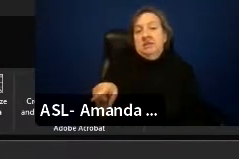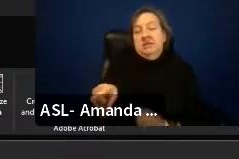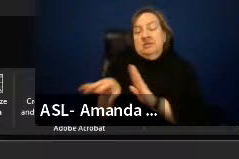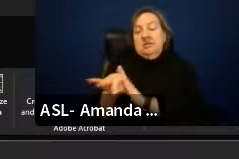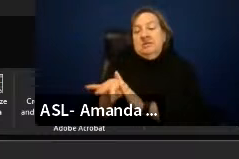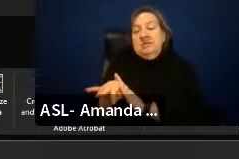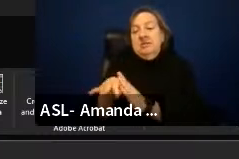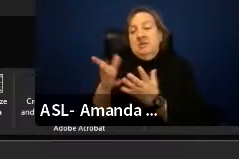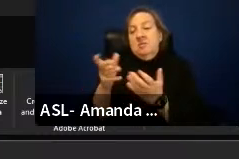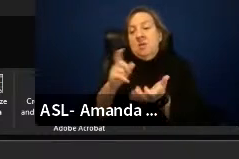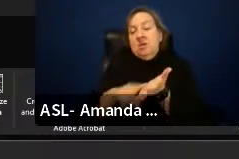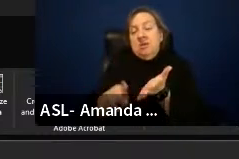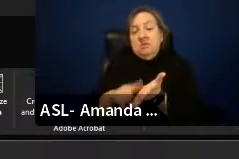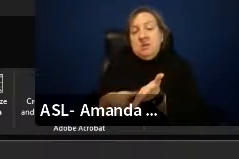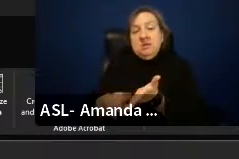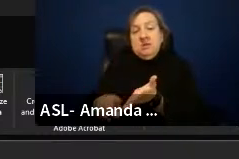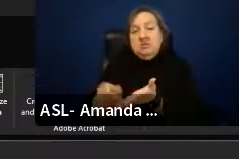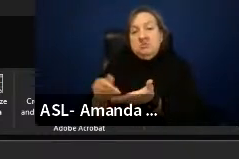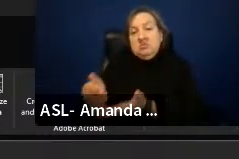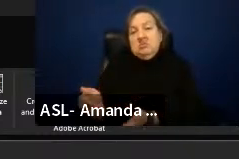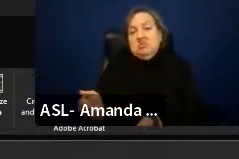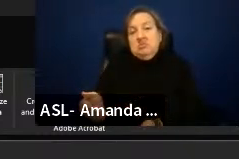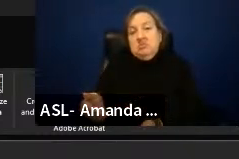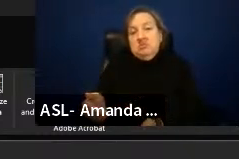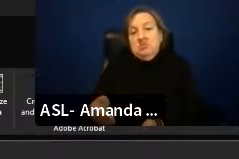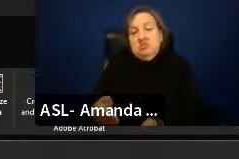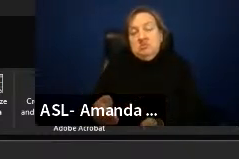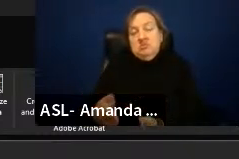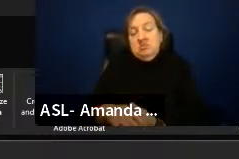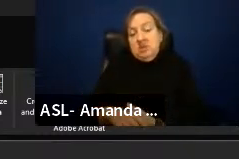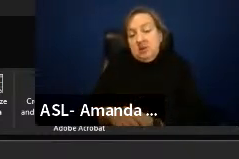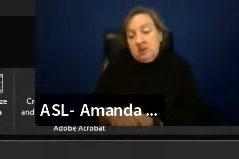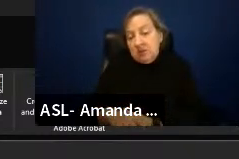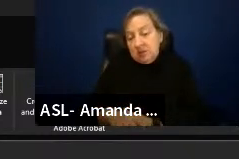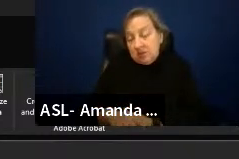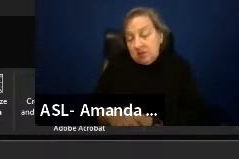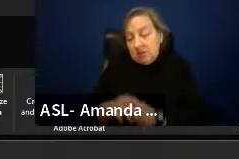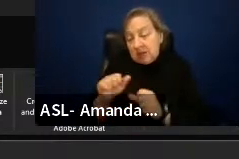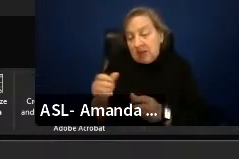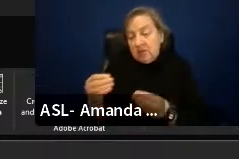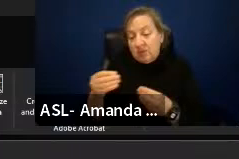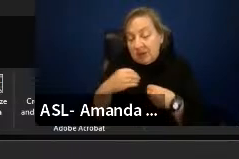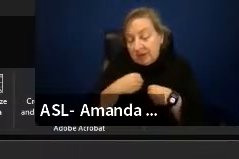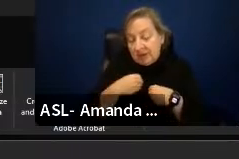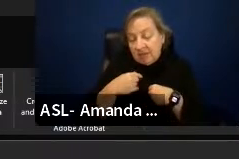the inspection, and go, can you give me